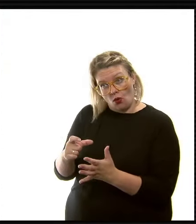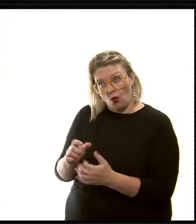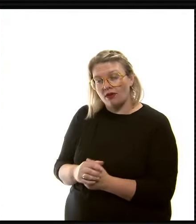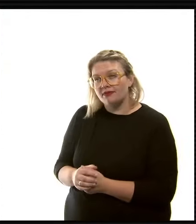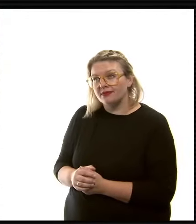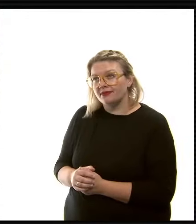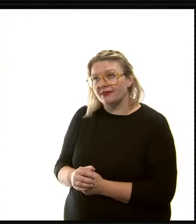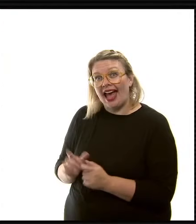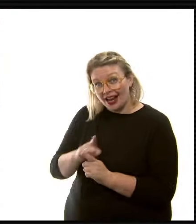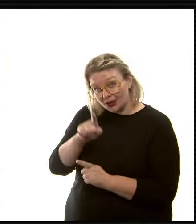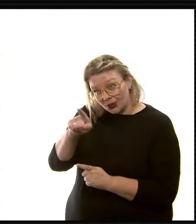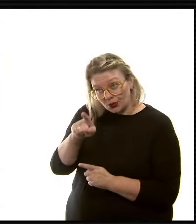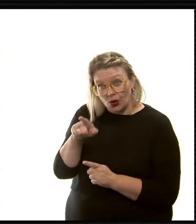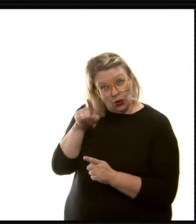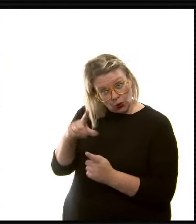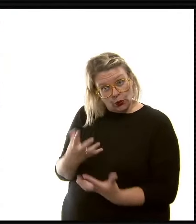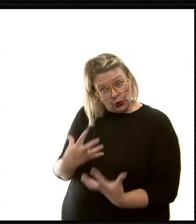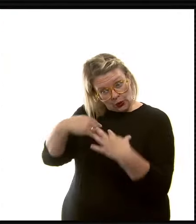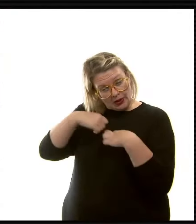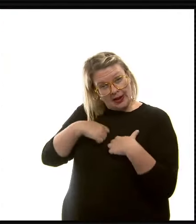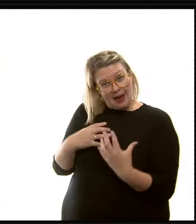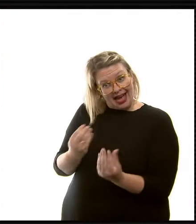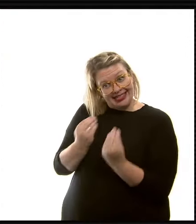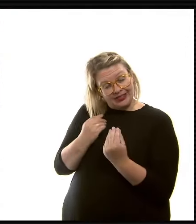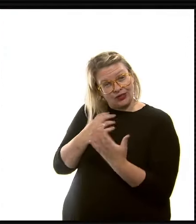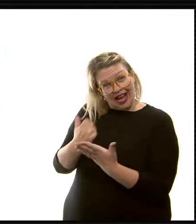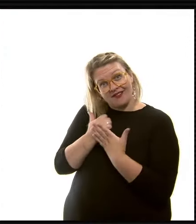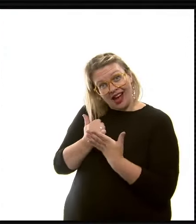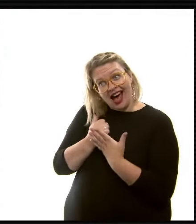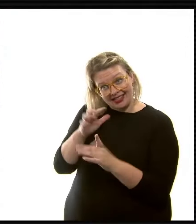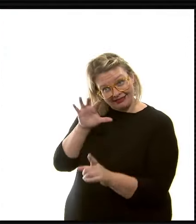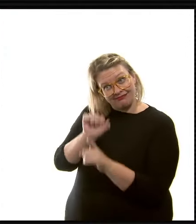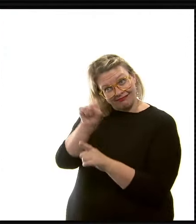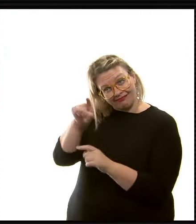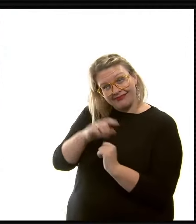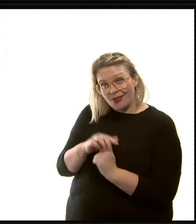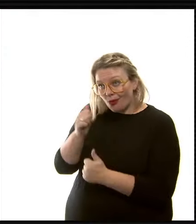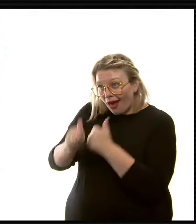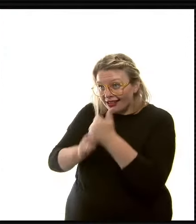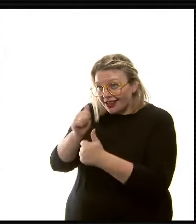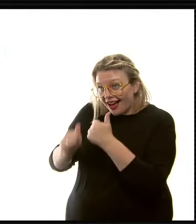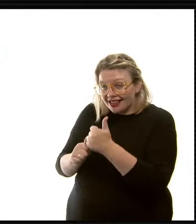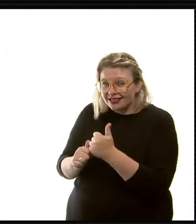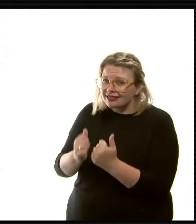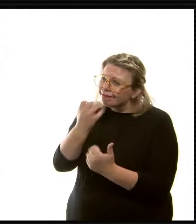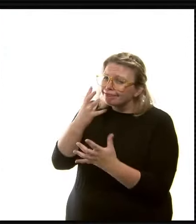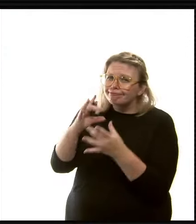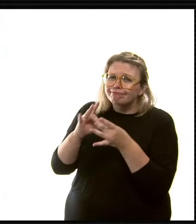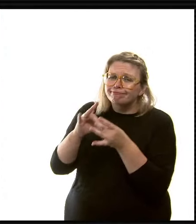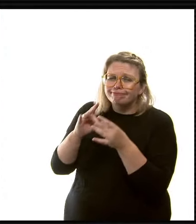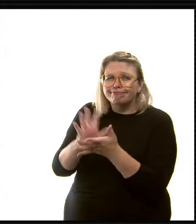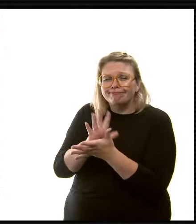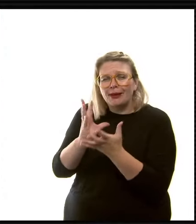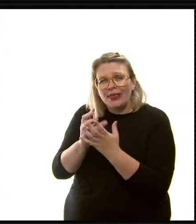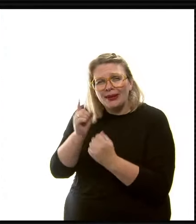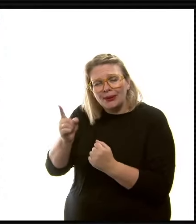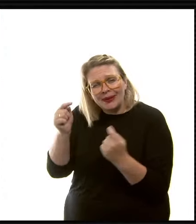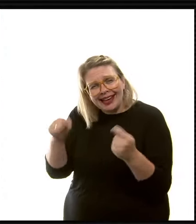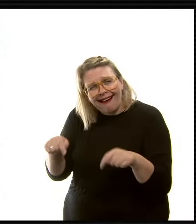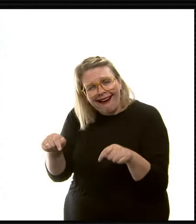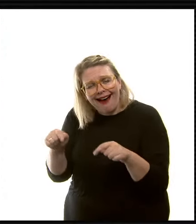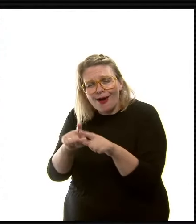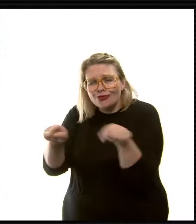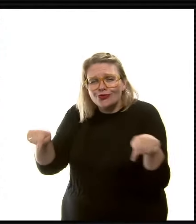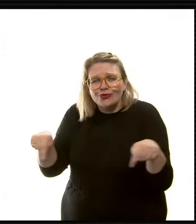that you really took the lessons that we spoke about and the tips and applied to your build, so well done. It's been wonderful to hang out here with you at the Warner Brothers Studio